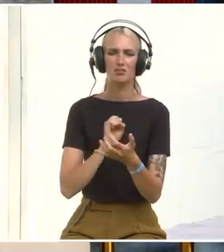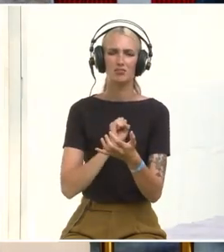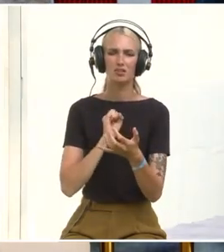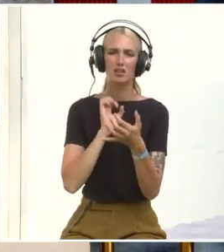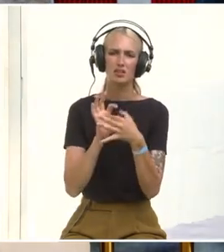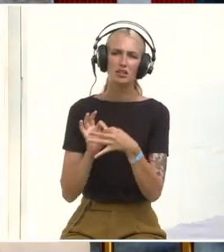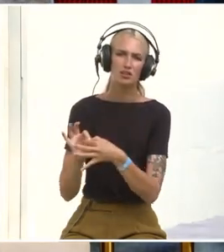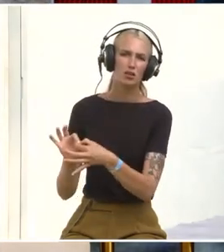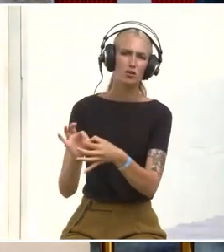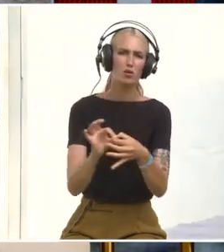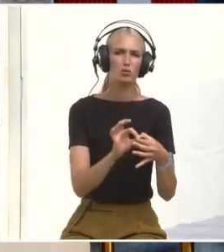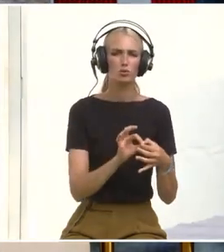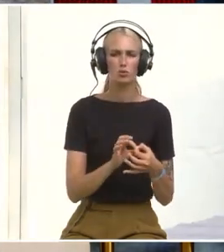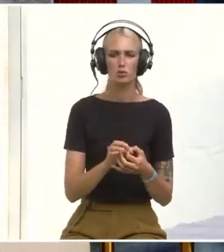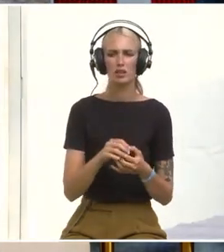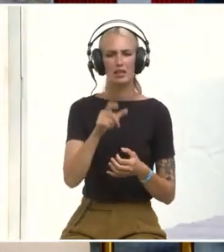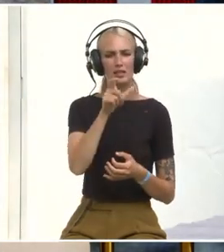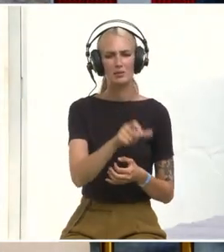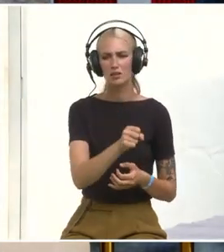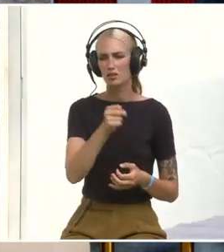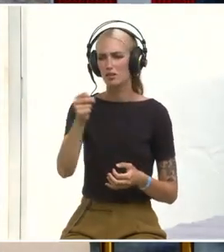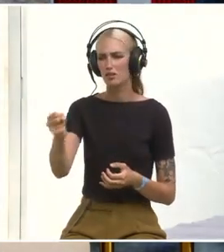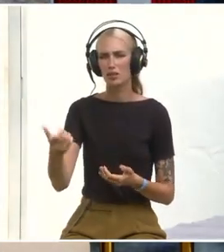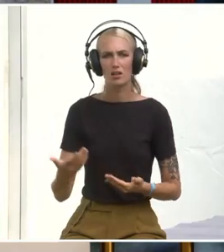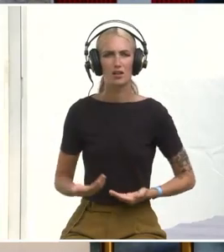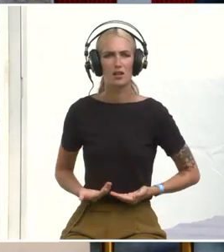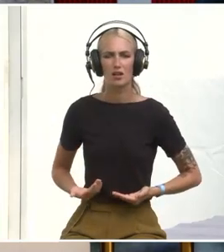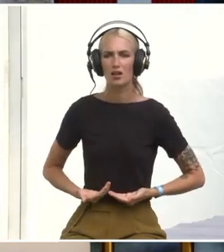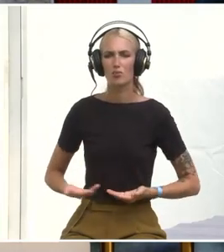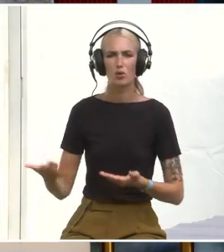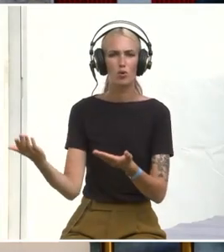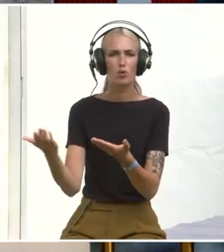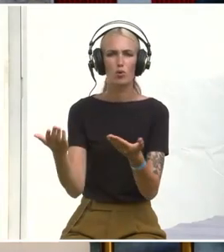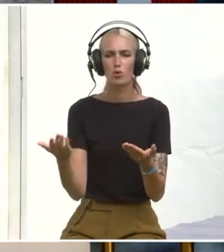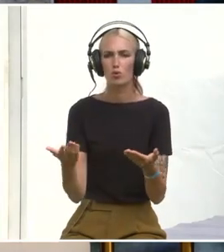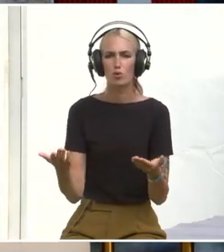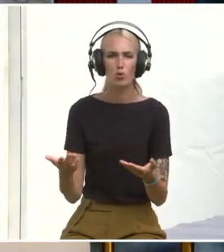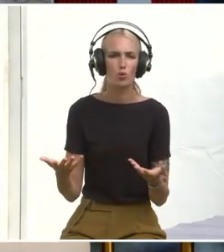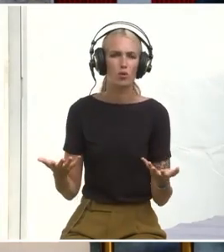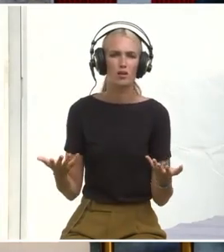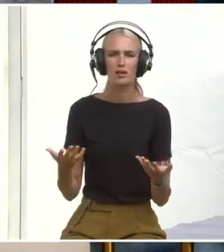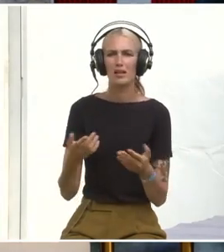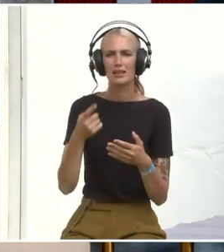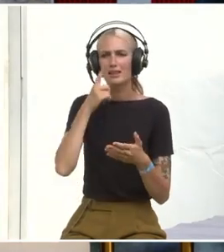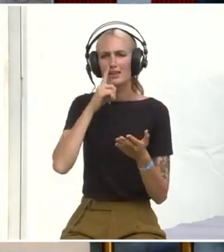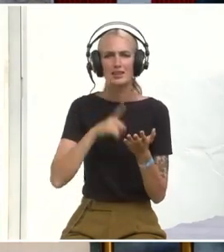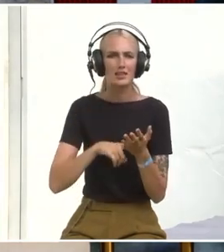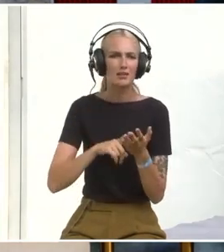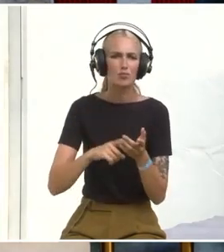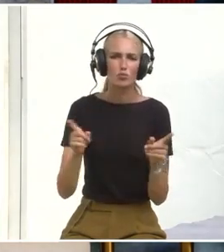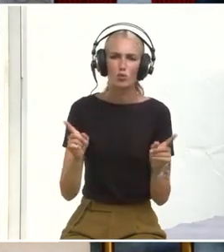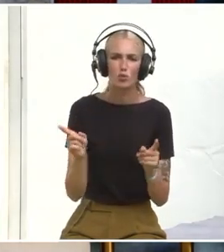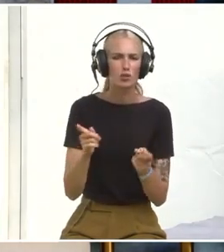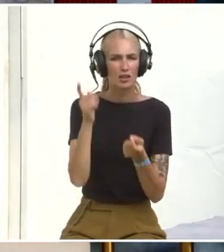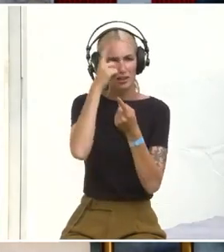which that where are they located in host countries was driven by pre-existing conditions, how the information,